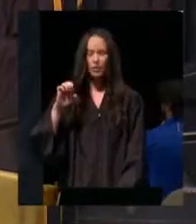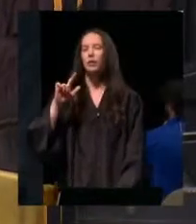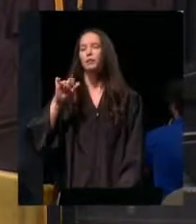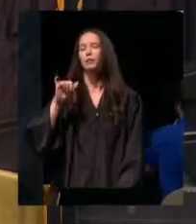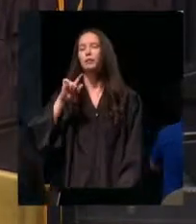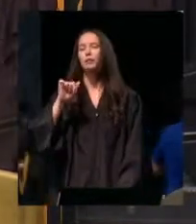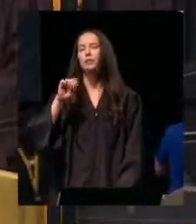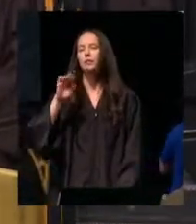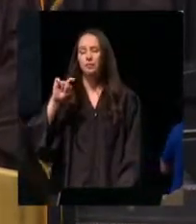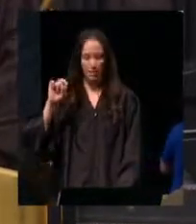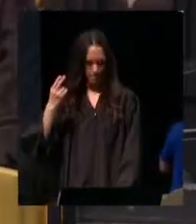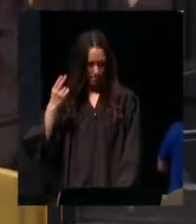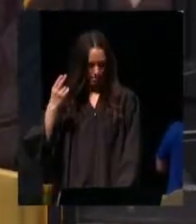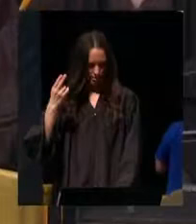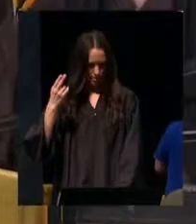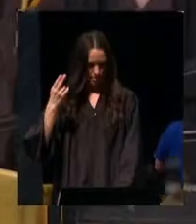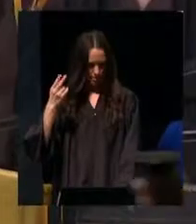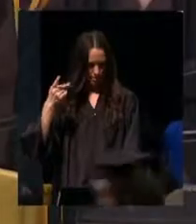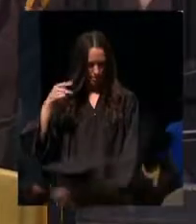Elizabeth Profke.